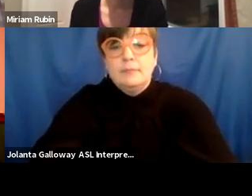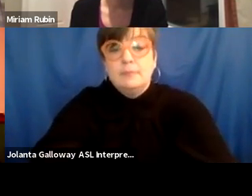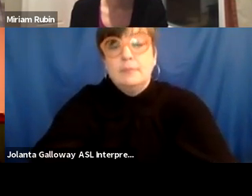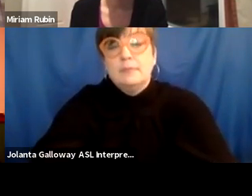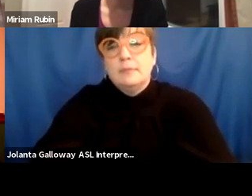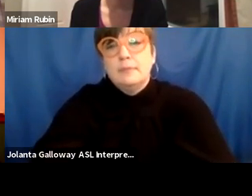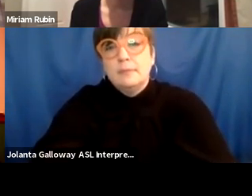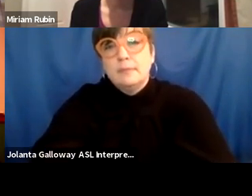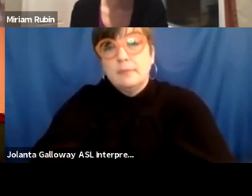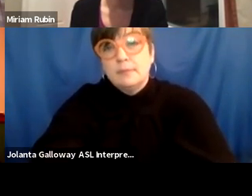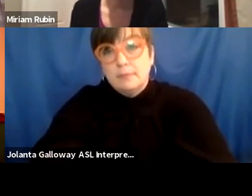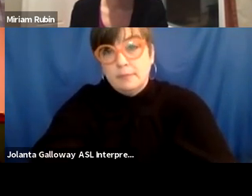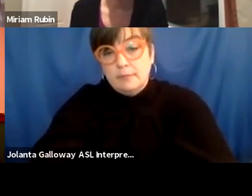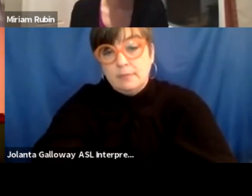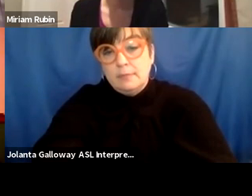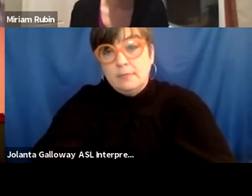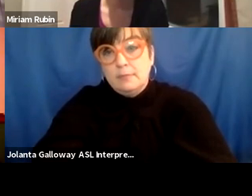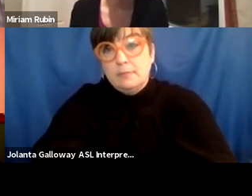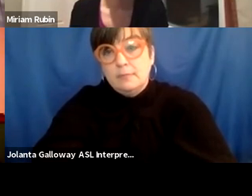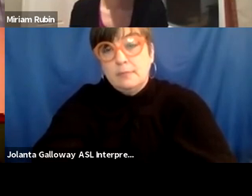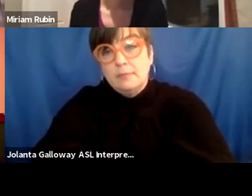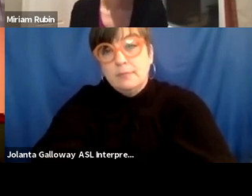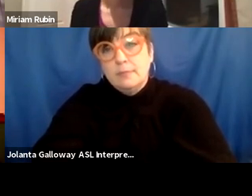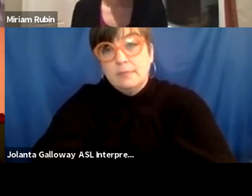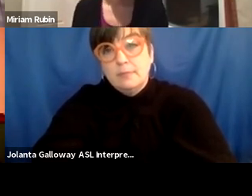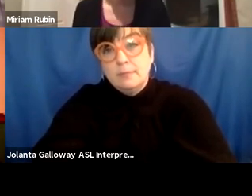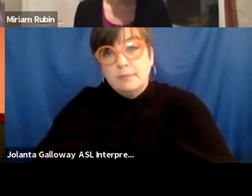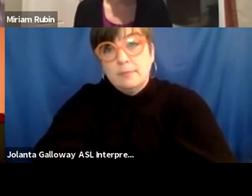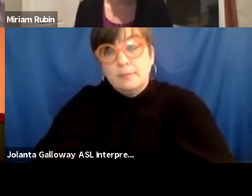I think it's, again, another great question and important question.